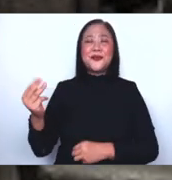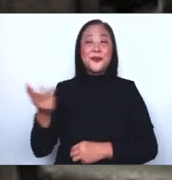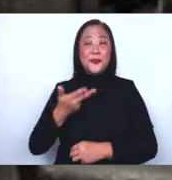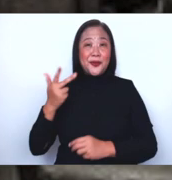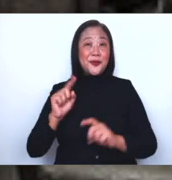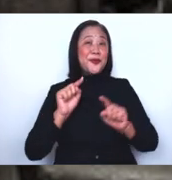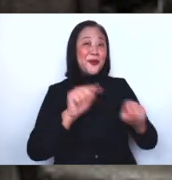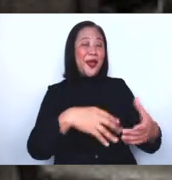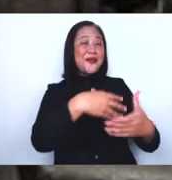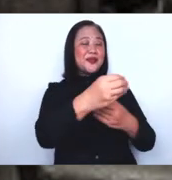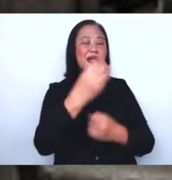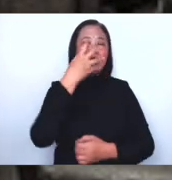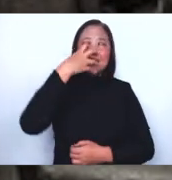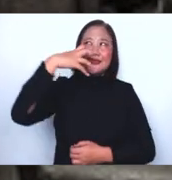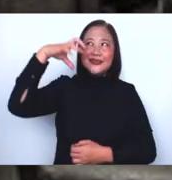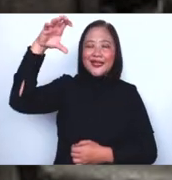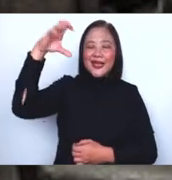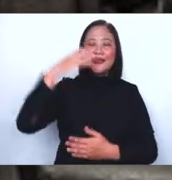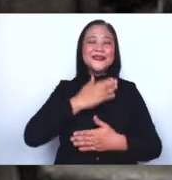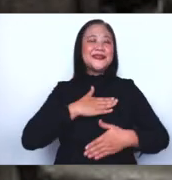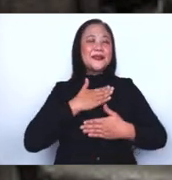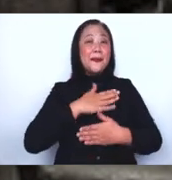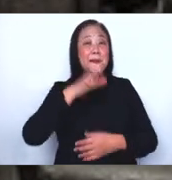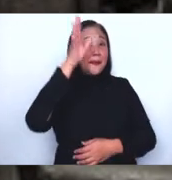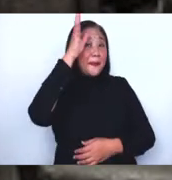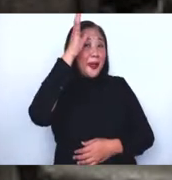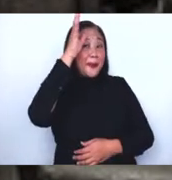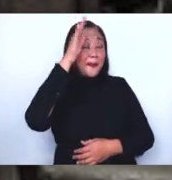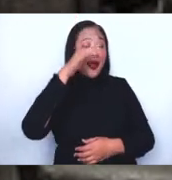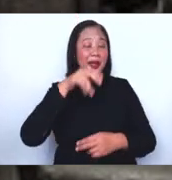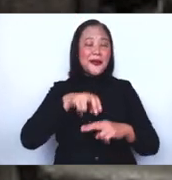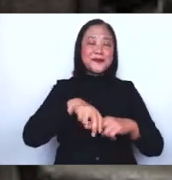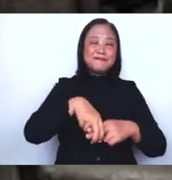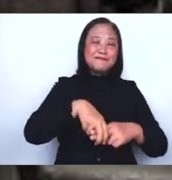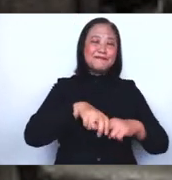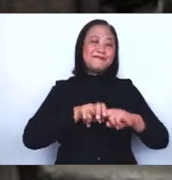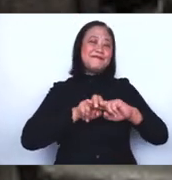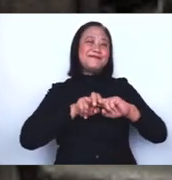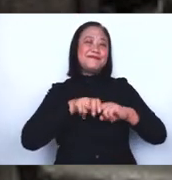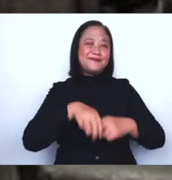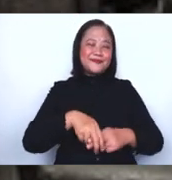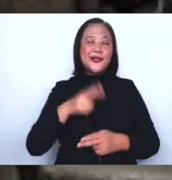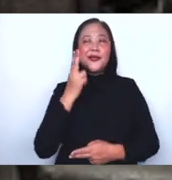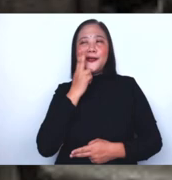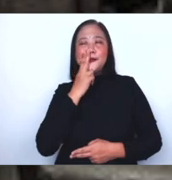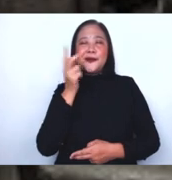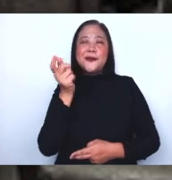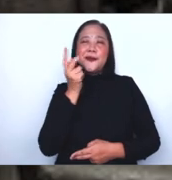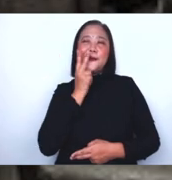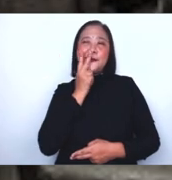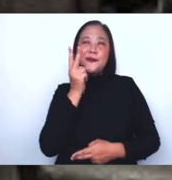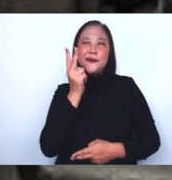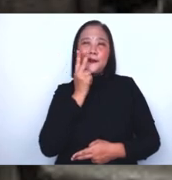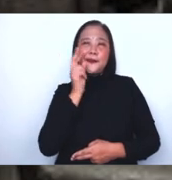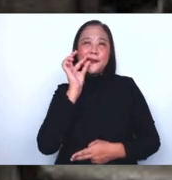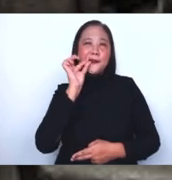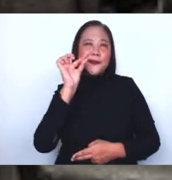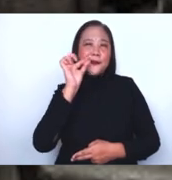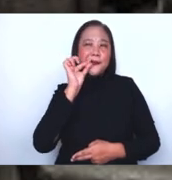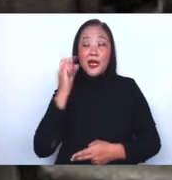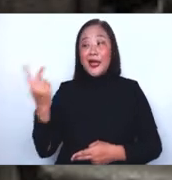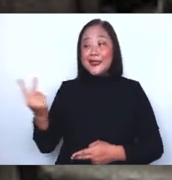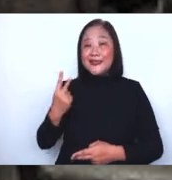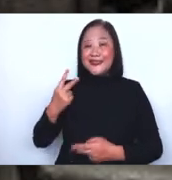patio to take the sun. Papa in his rocking chair, smoking his pipe, and you and I